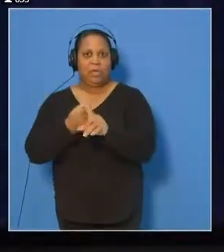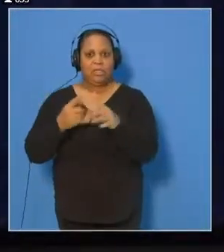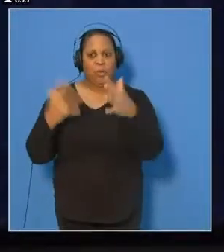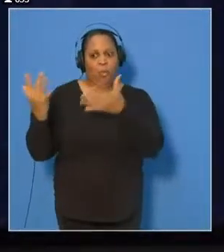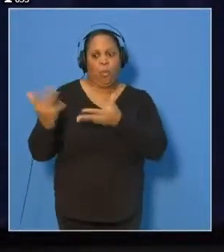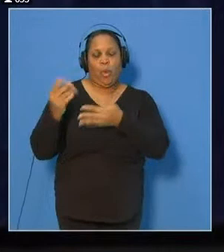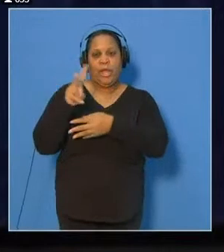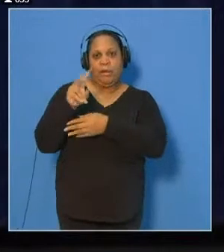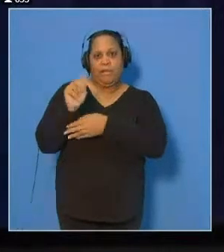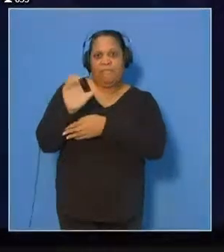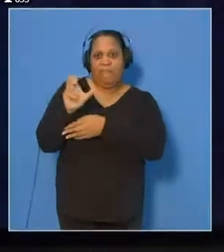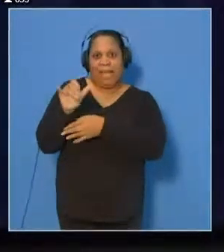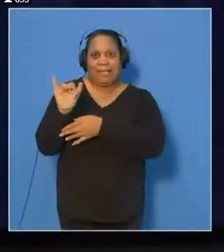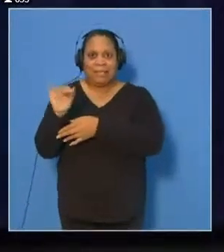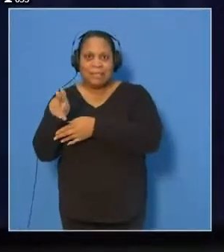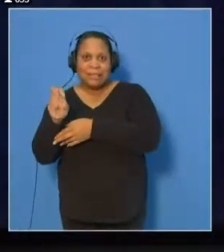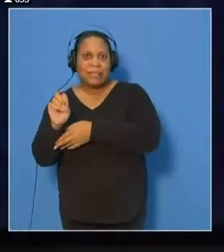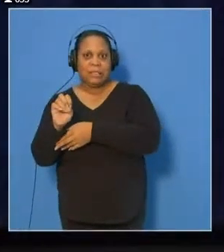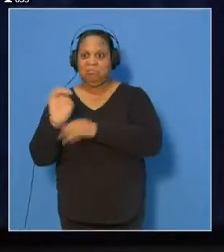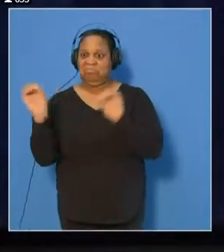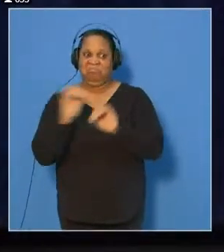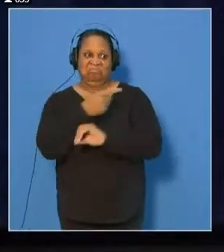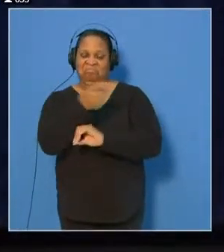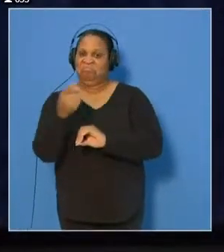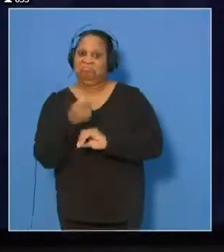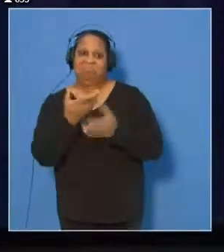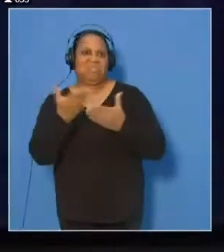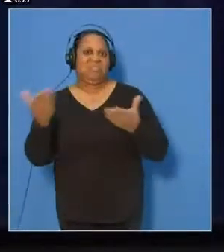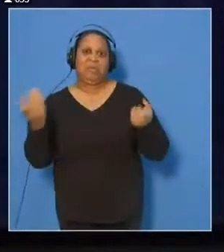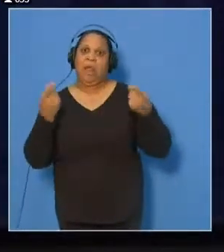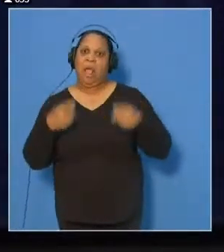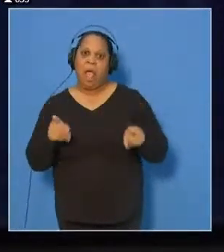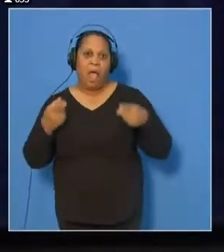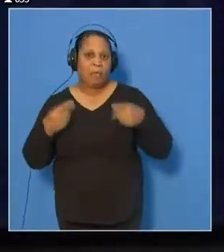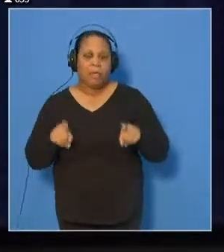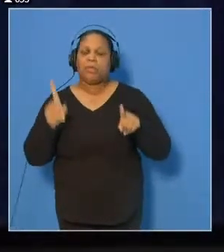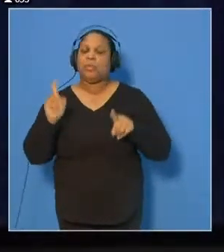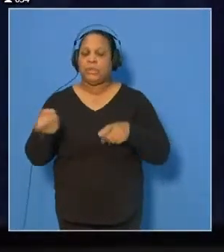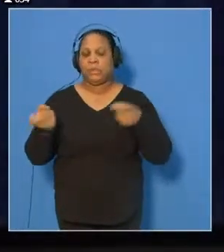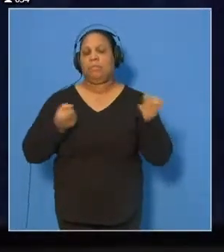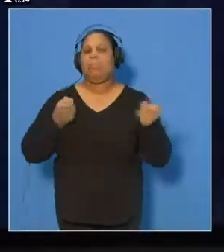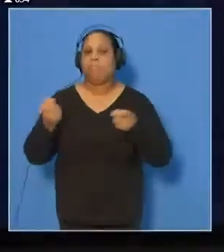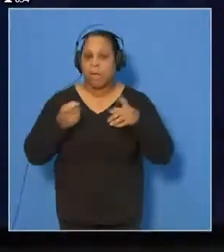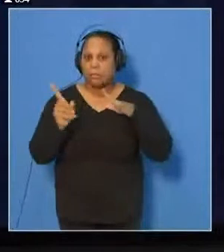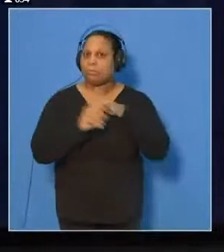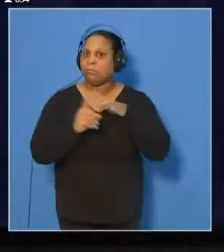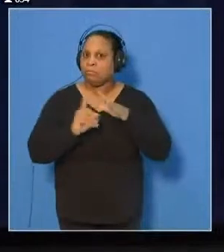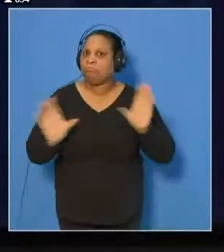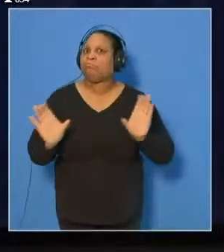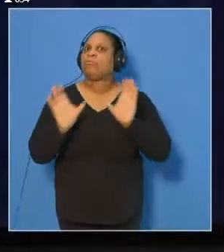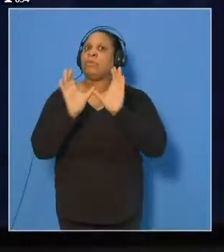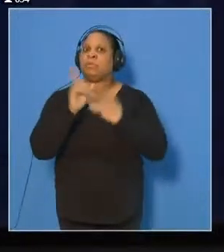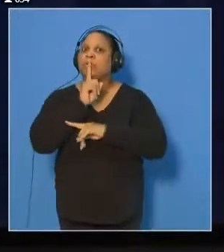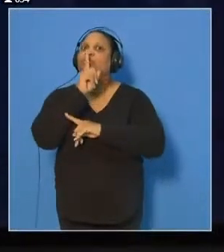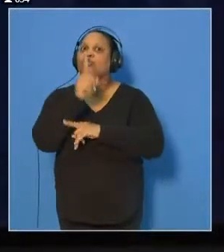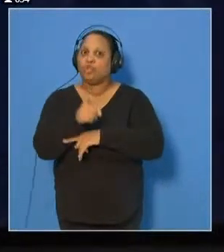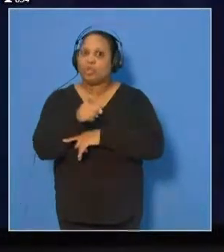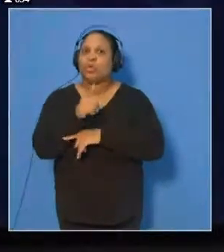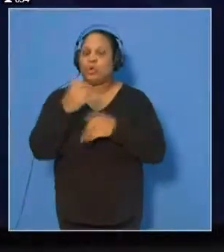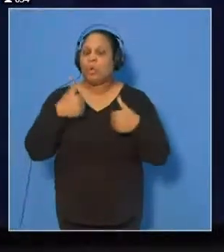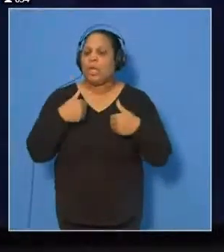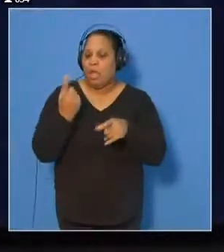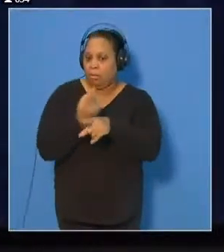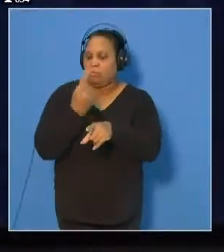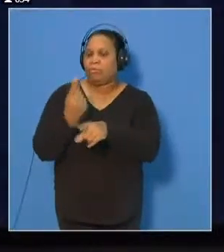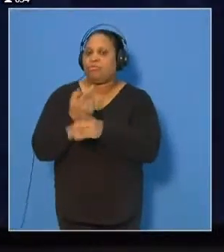population. Neither of those things are going to happen. So we are going to have to work on managing this crisis and making sure that we have the requisite tools